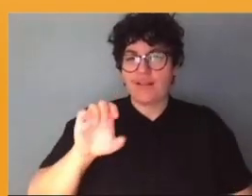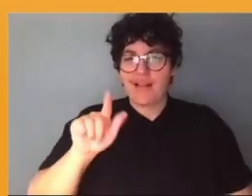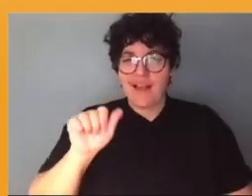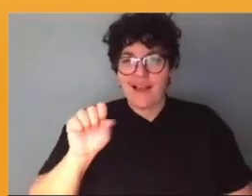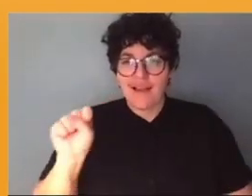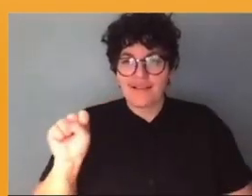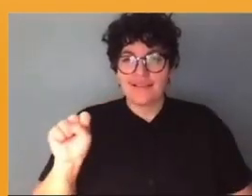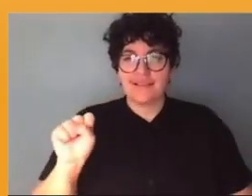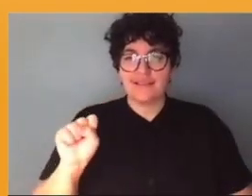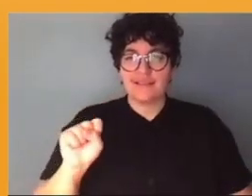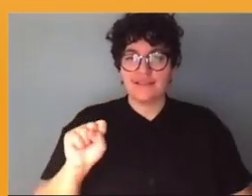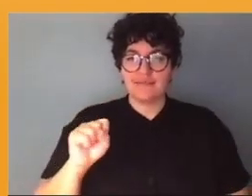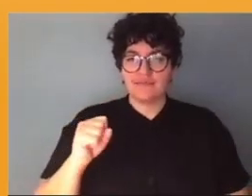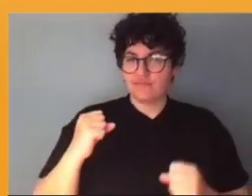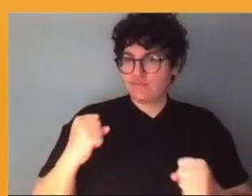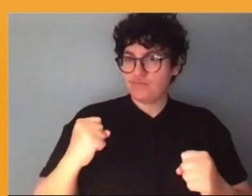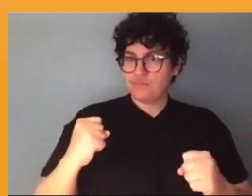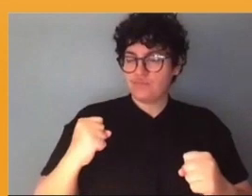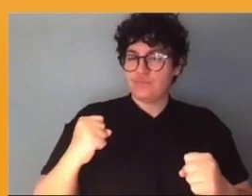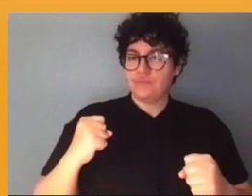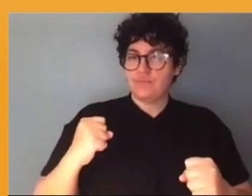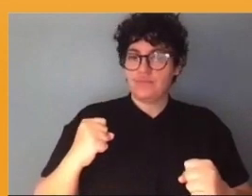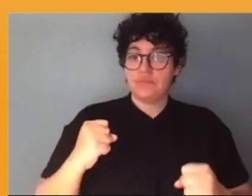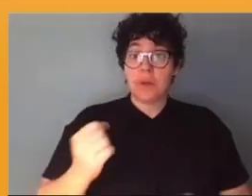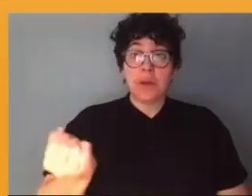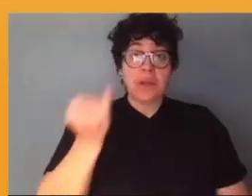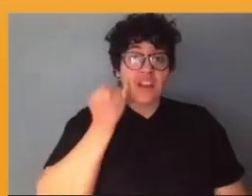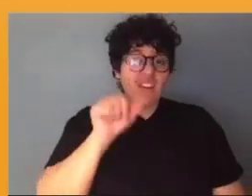maybe if I was depicting, you know,